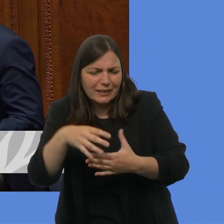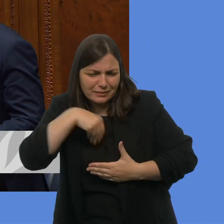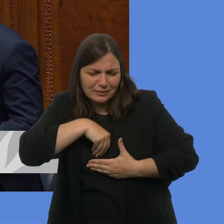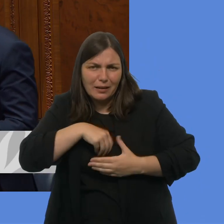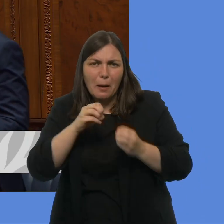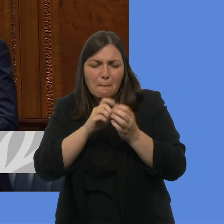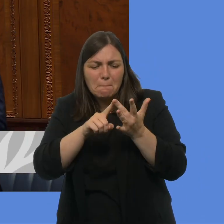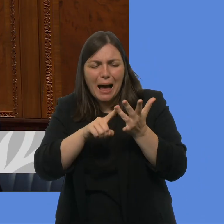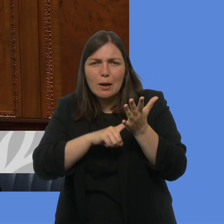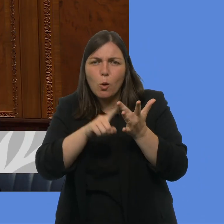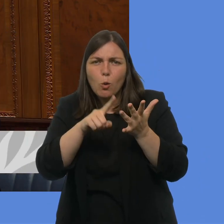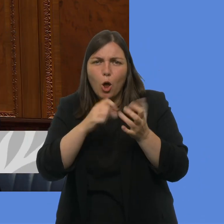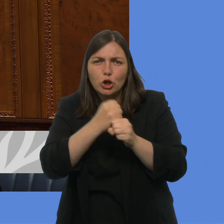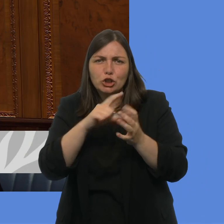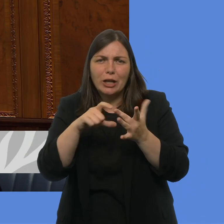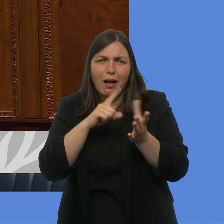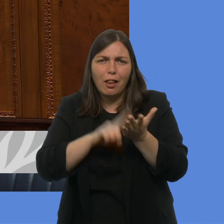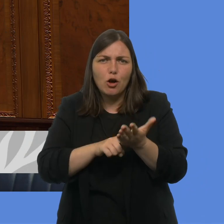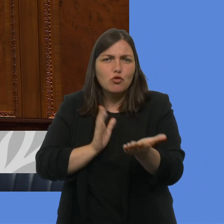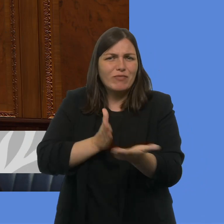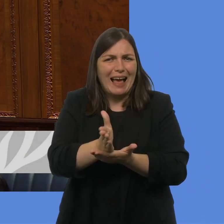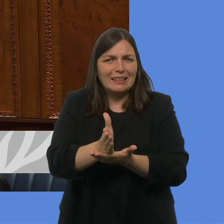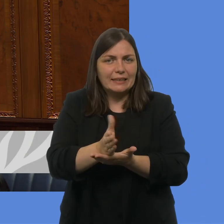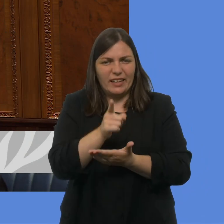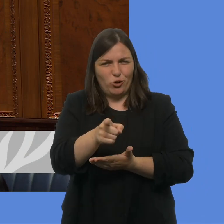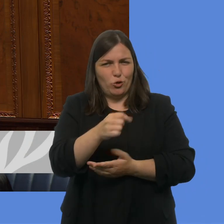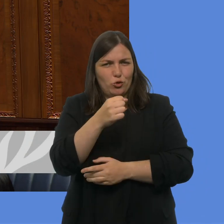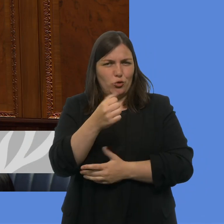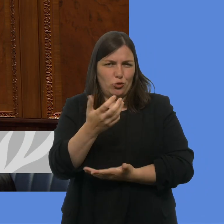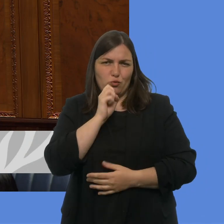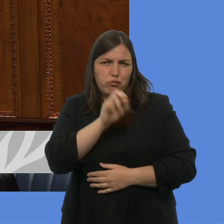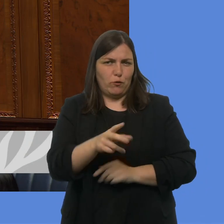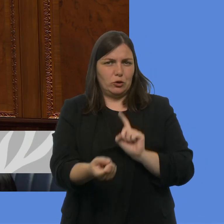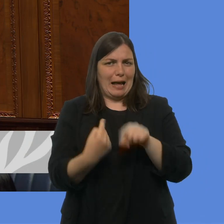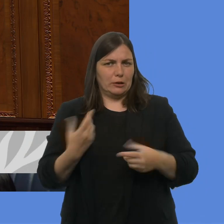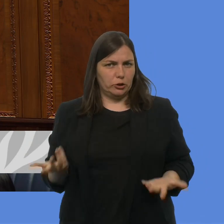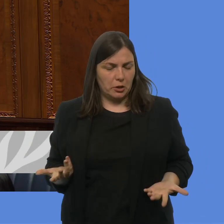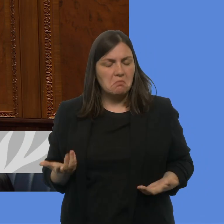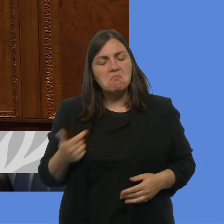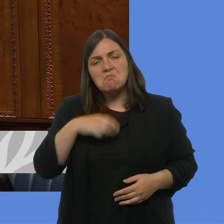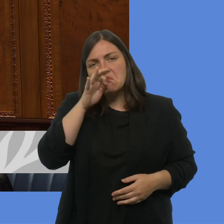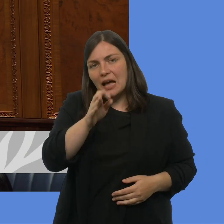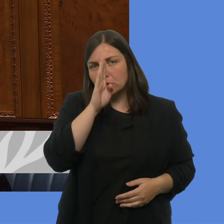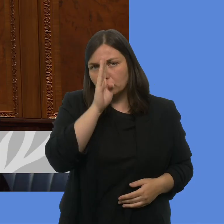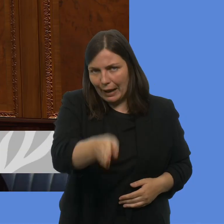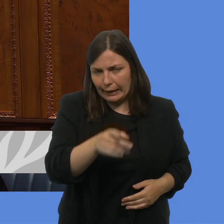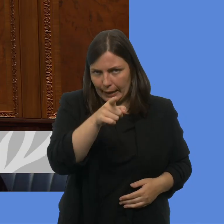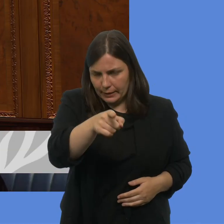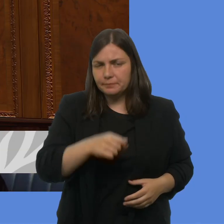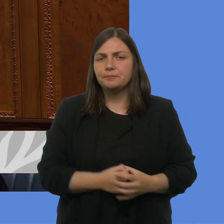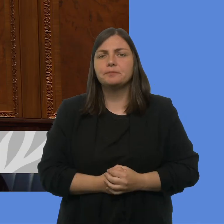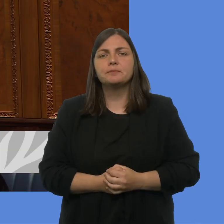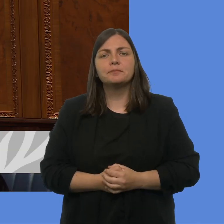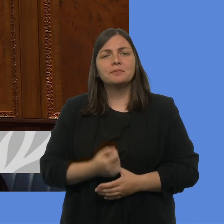to you more directly. As someone who holds office in a department with responsibility for equality, can you,